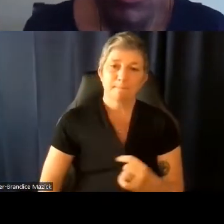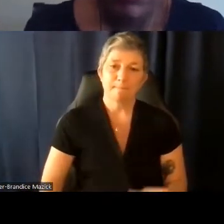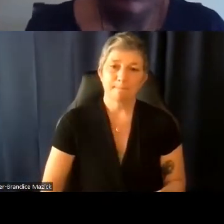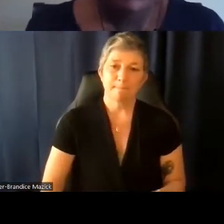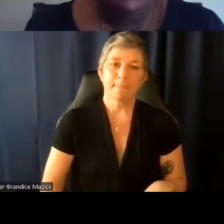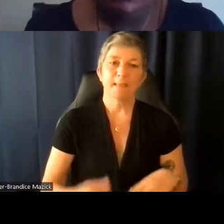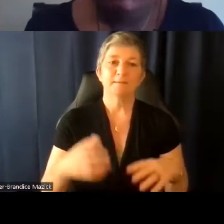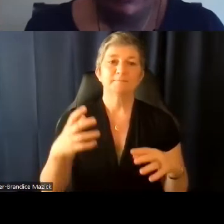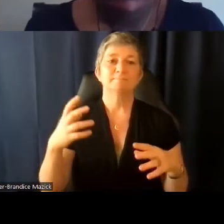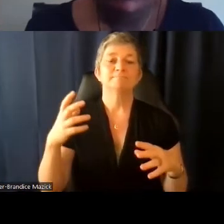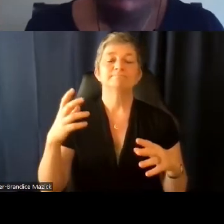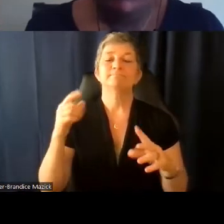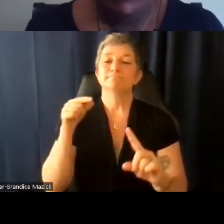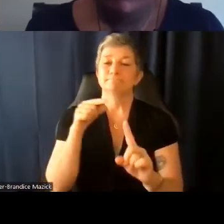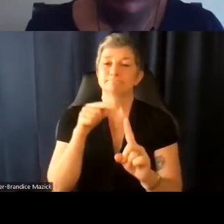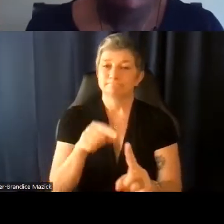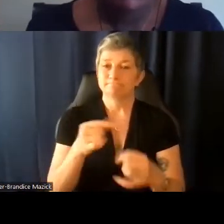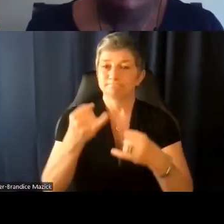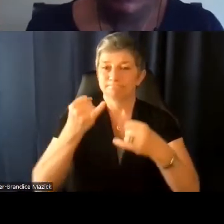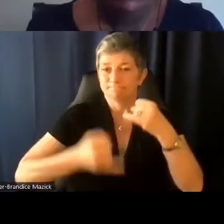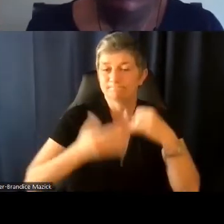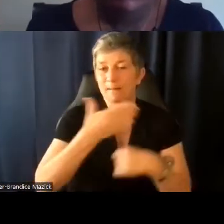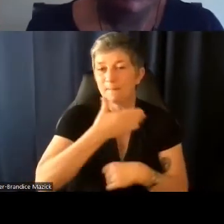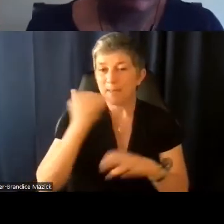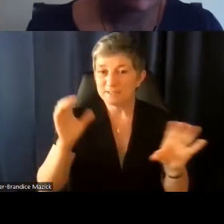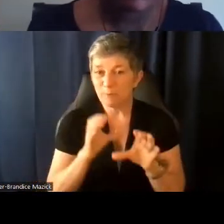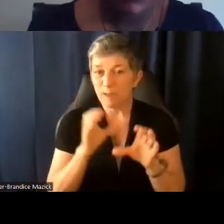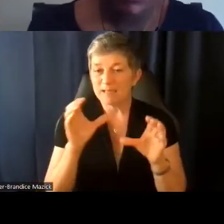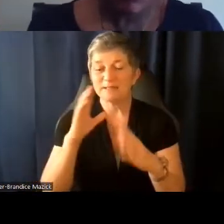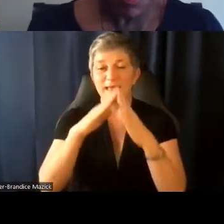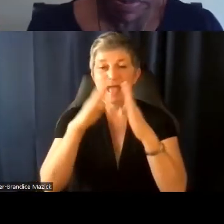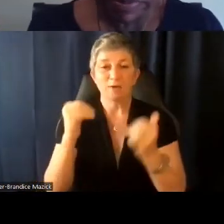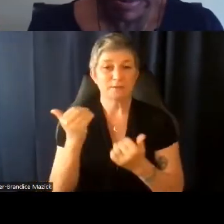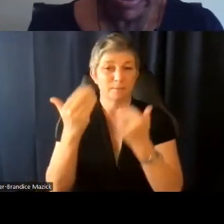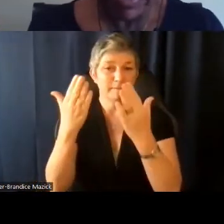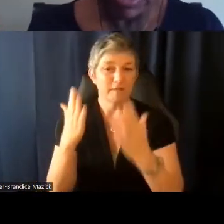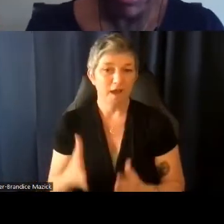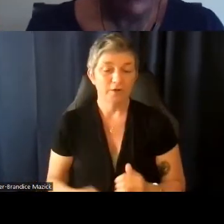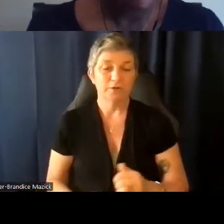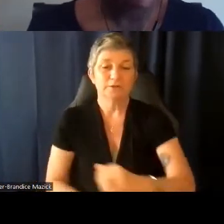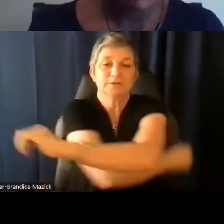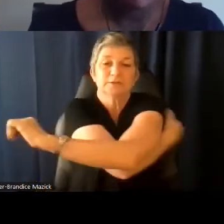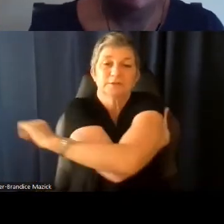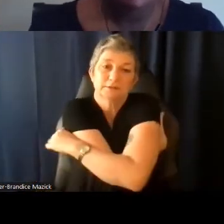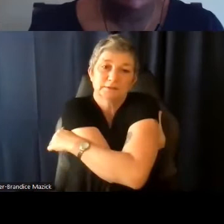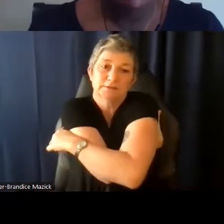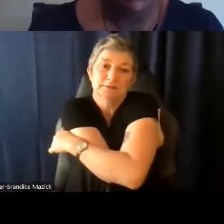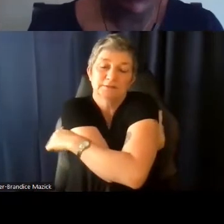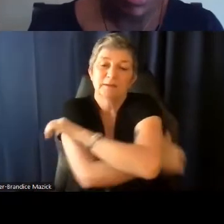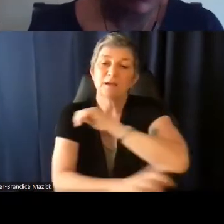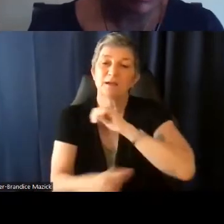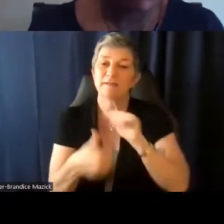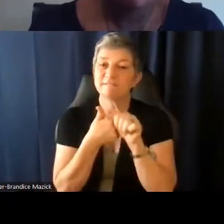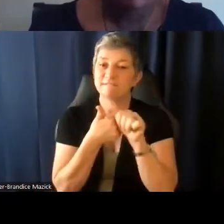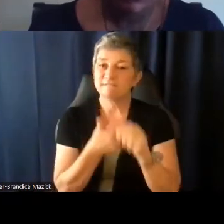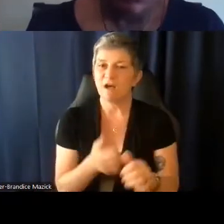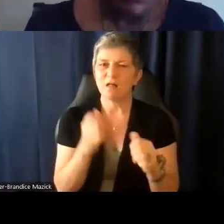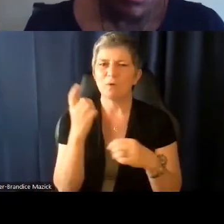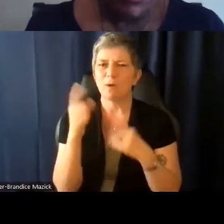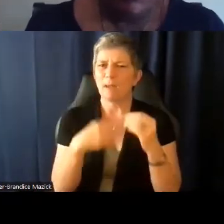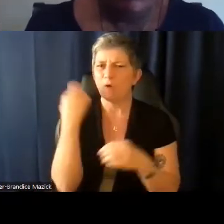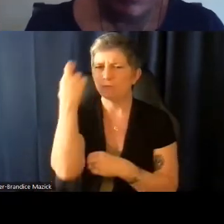So just regarding finally some best practices that housing providers could follow regarding reasonable